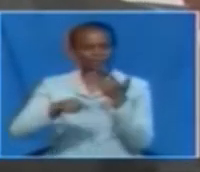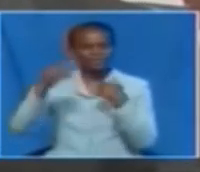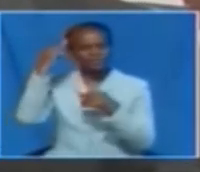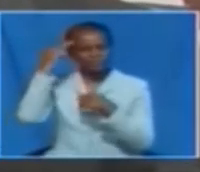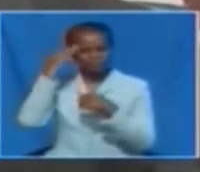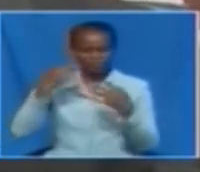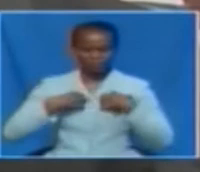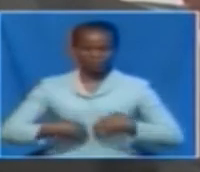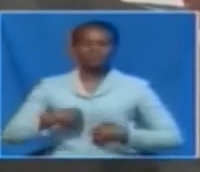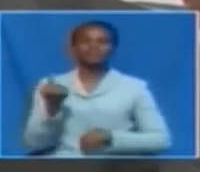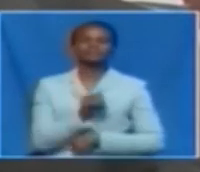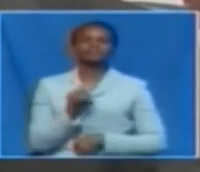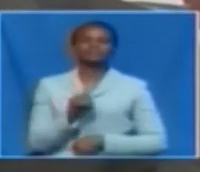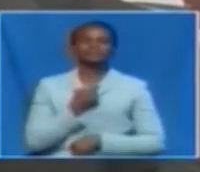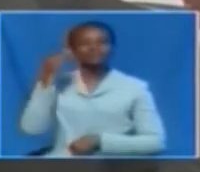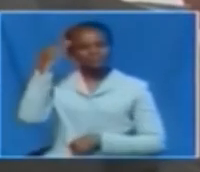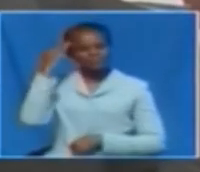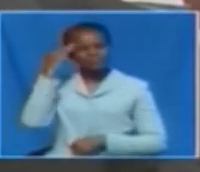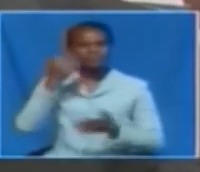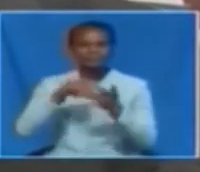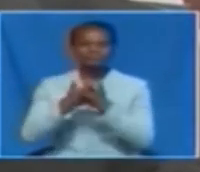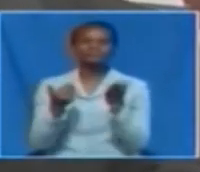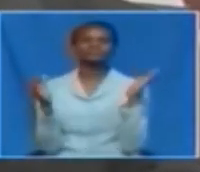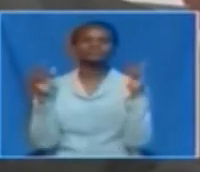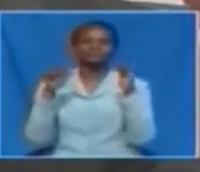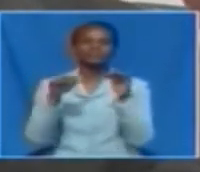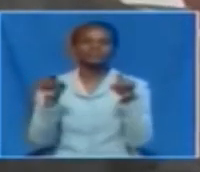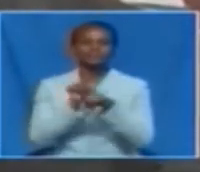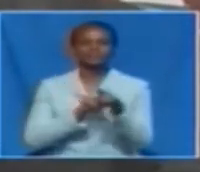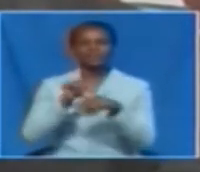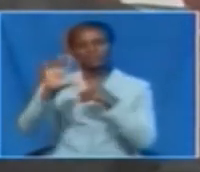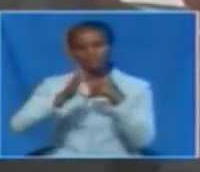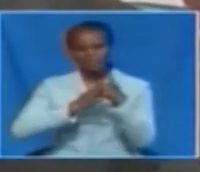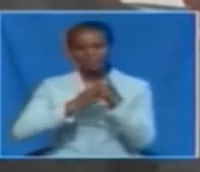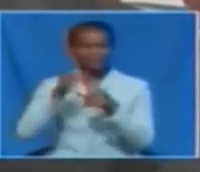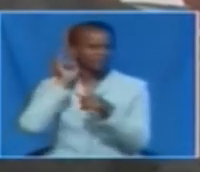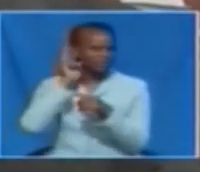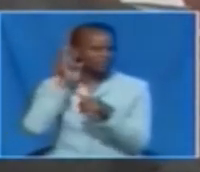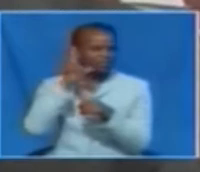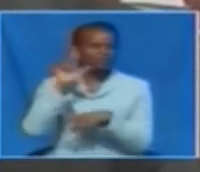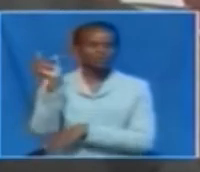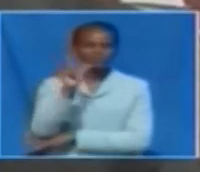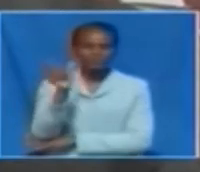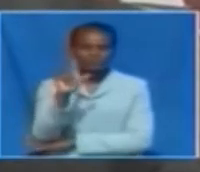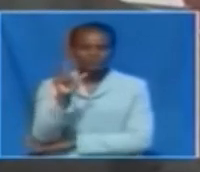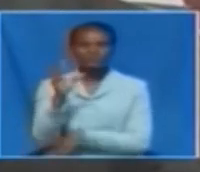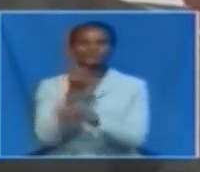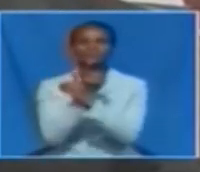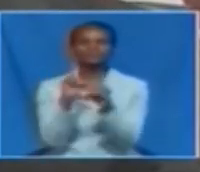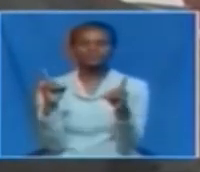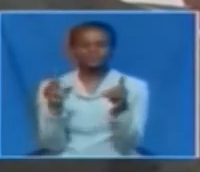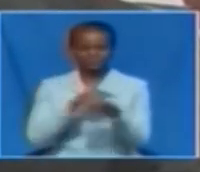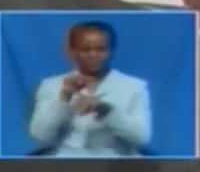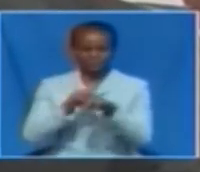body that can determine the date of the convention. And if you go back into the history of the Movement for Multi-Party Democracy, the